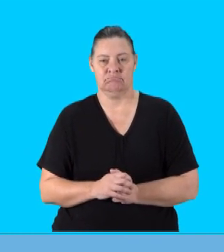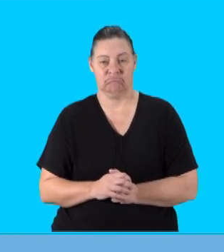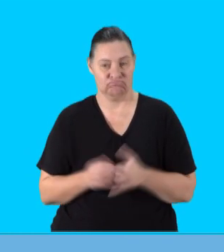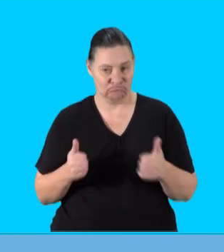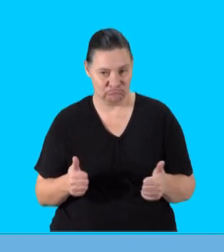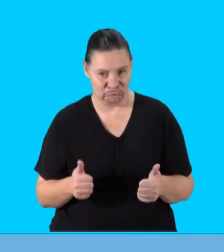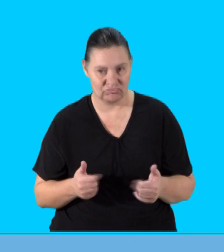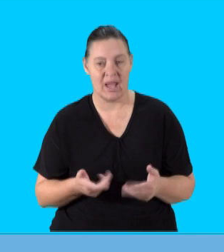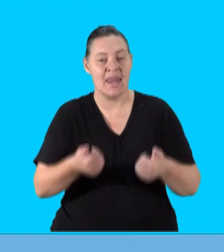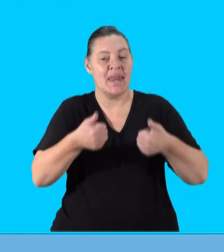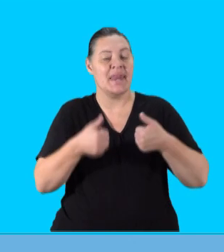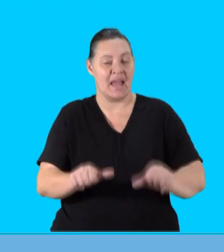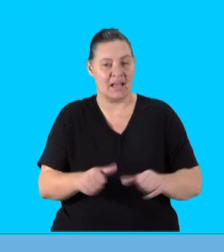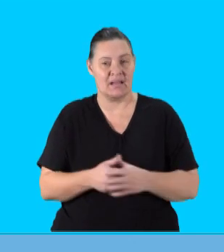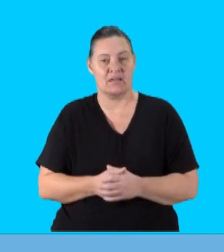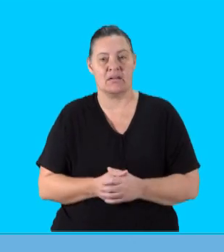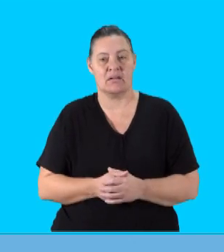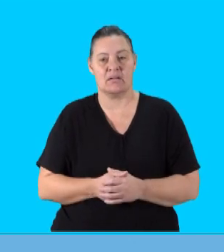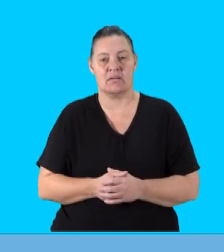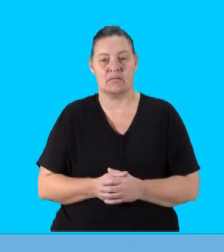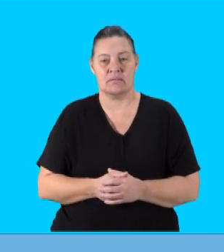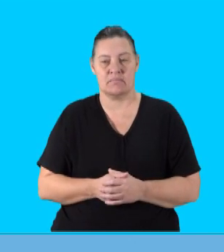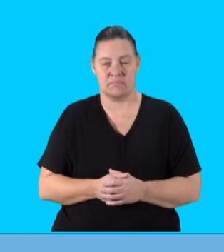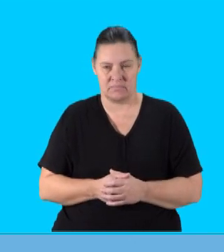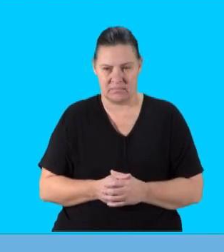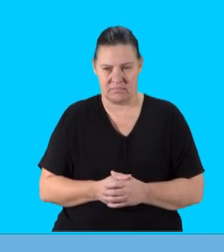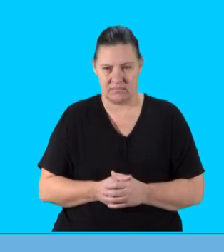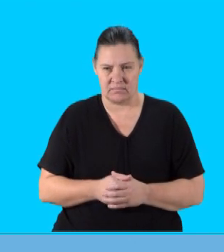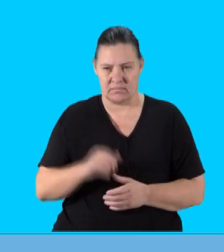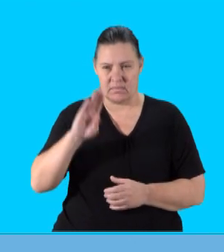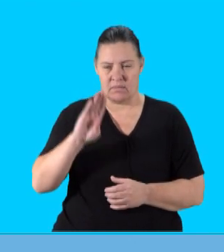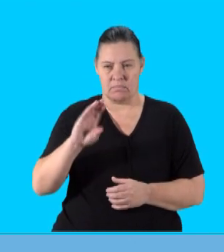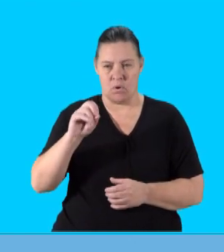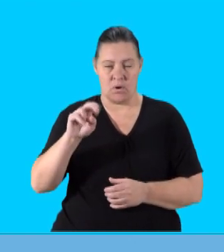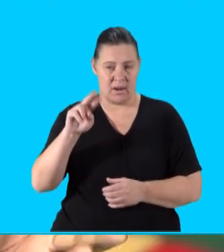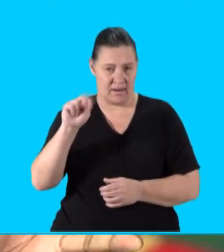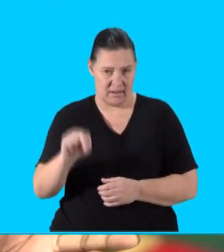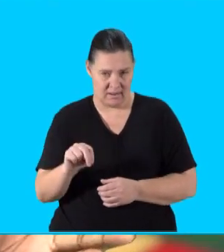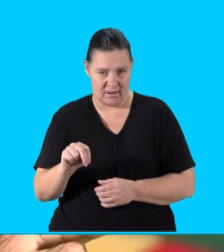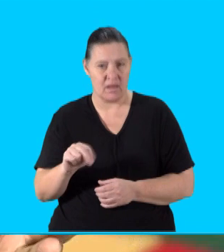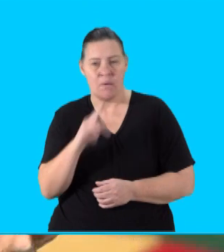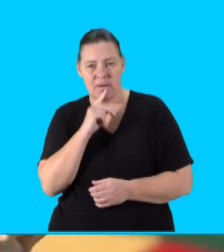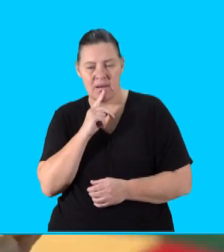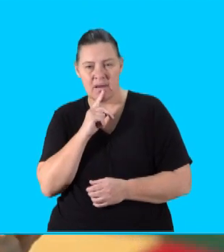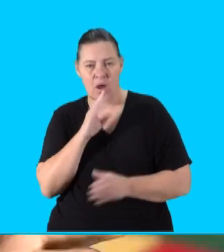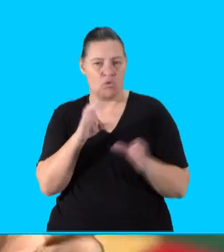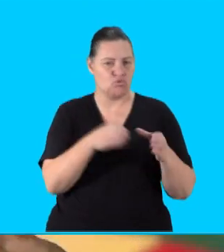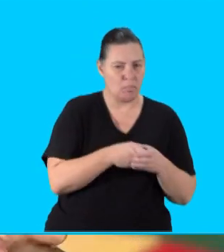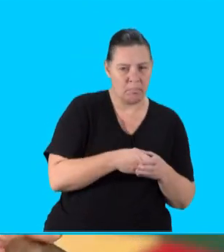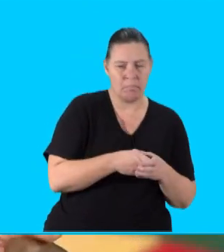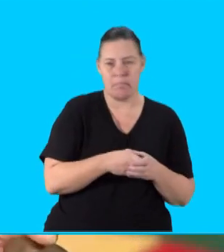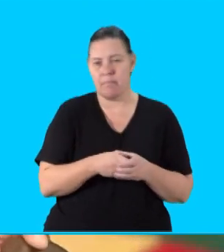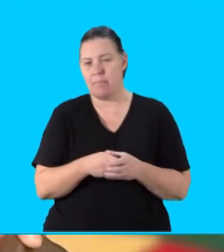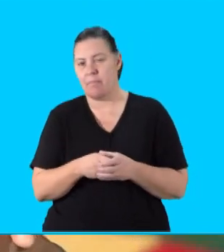Not too bad. Then the next one is boron. Where do we find boron? On which group and also on which period do we